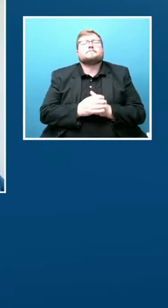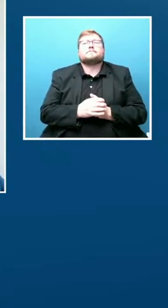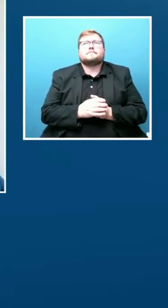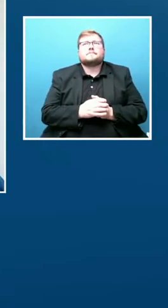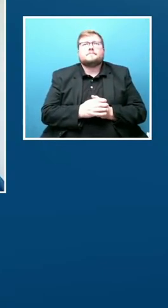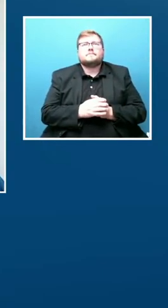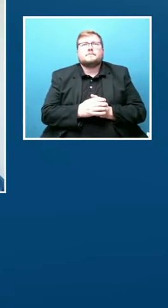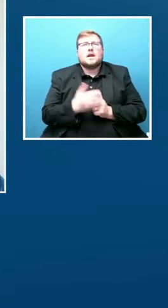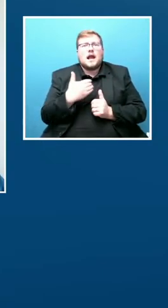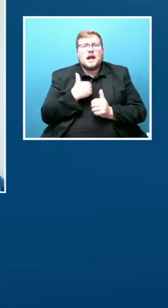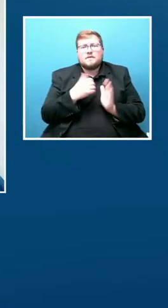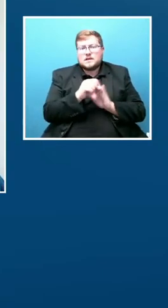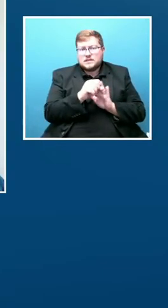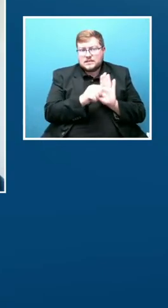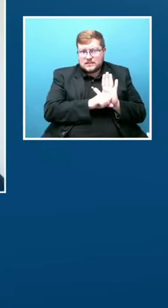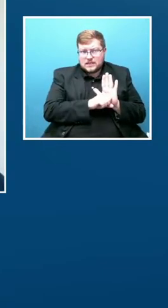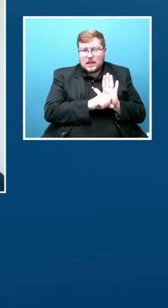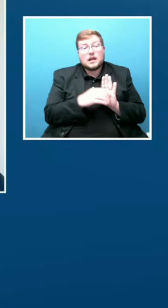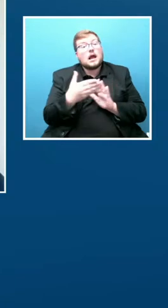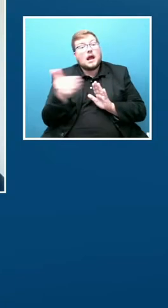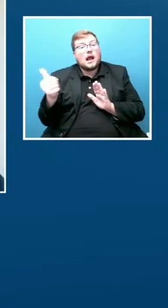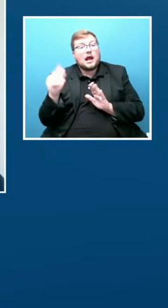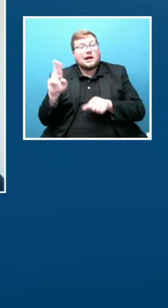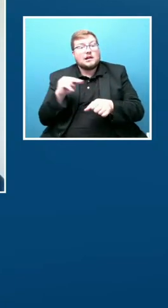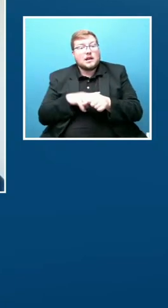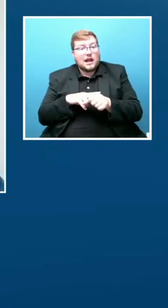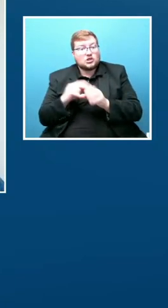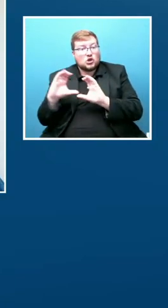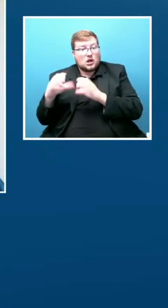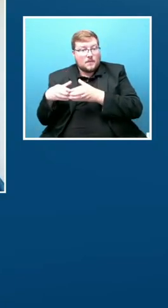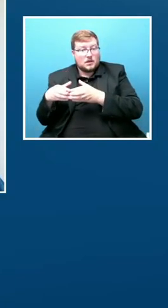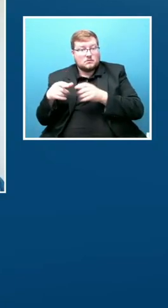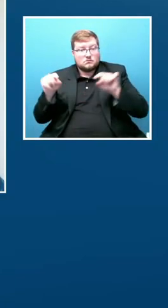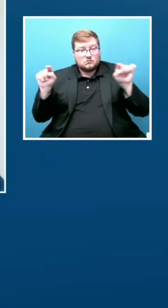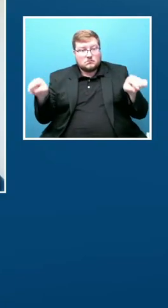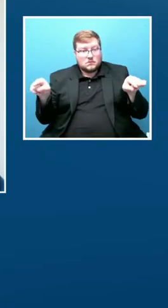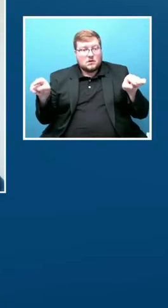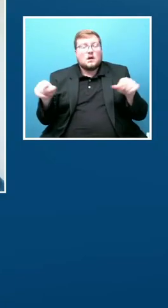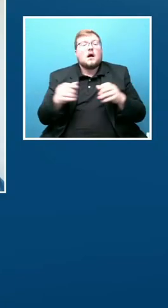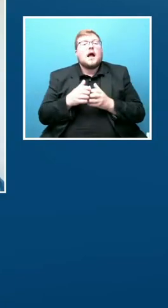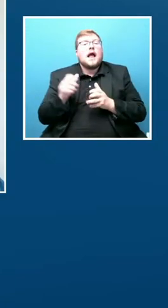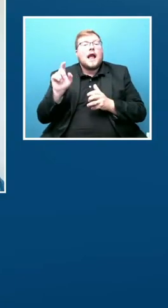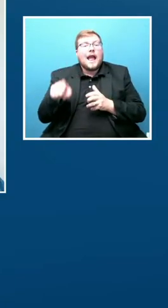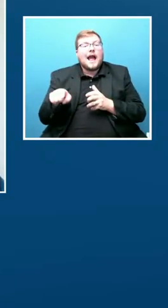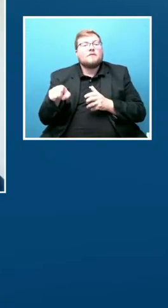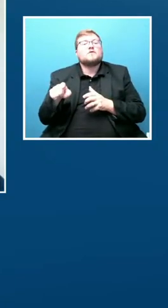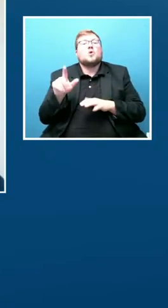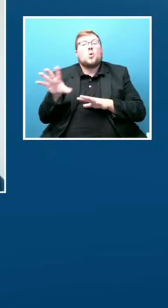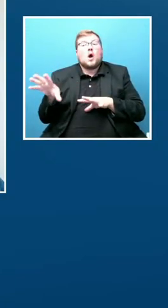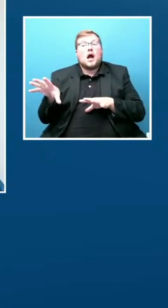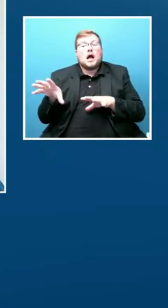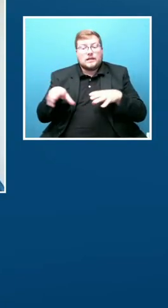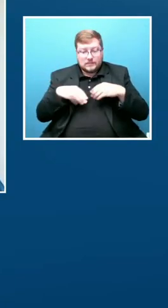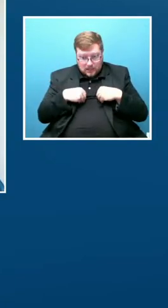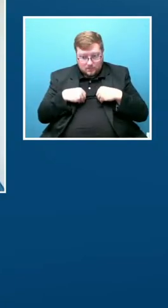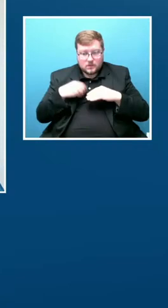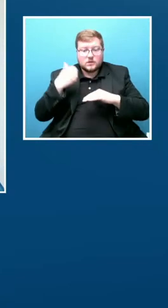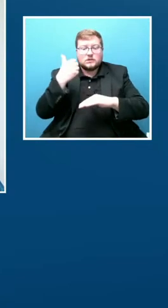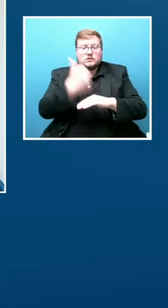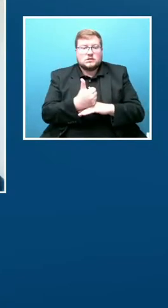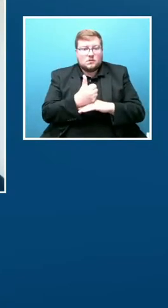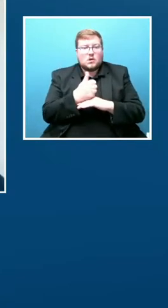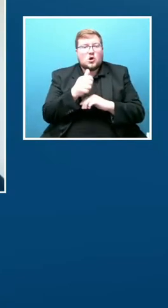state parties and the national party being directed to adopt and implement affirmative action programs to